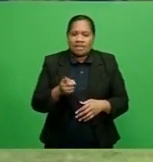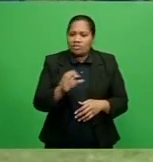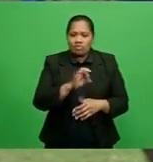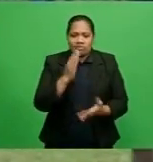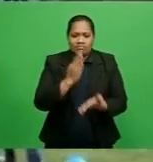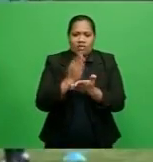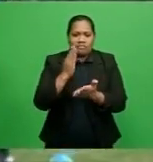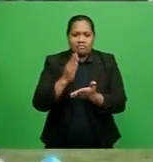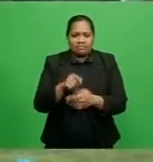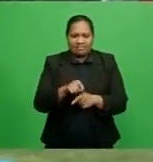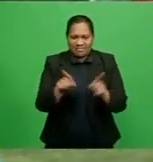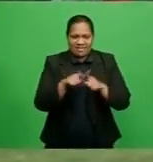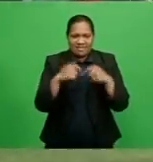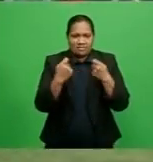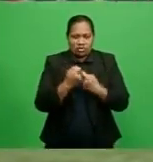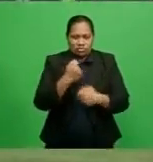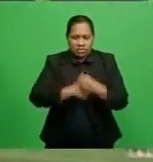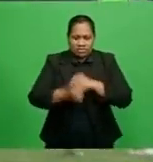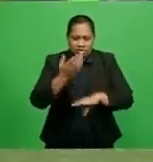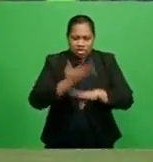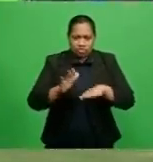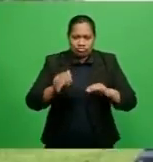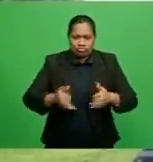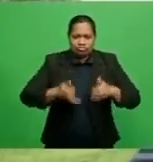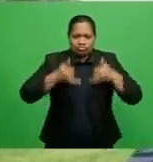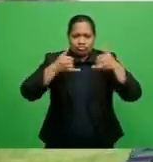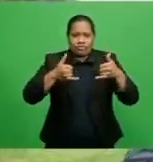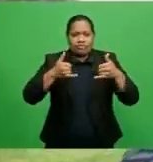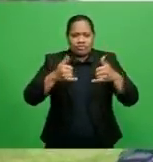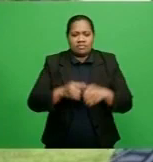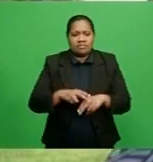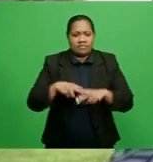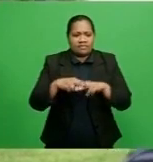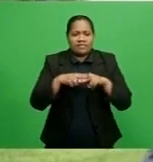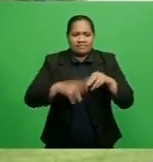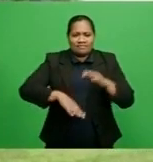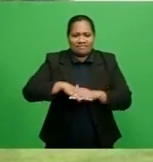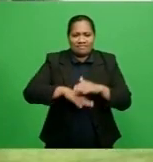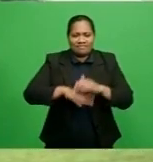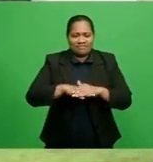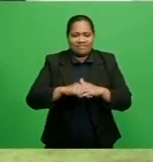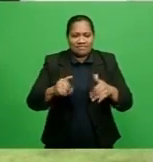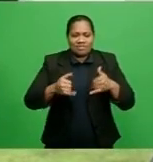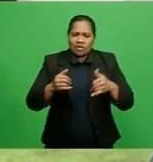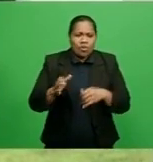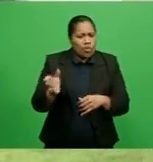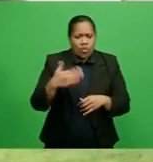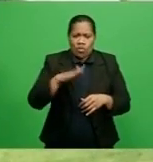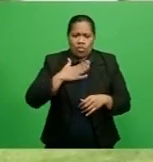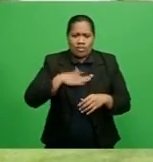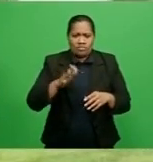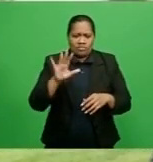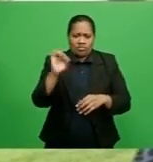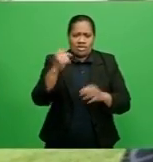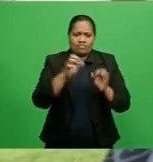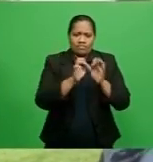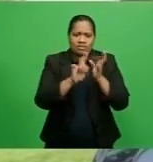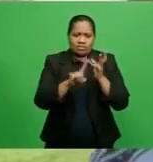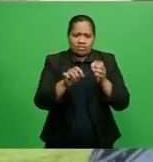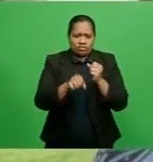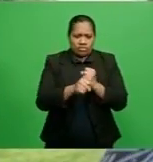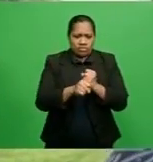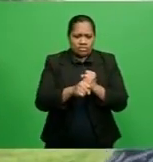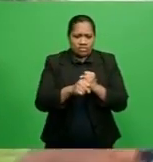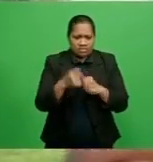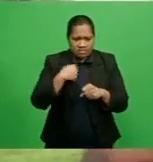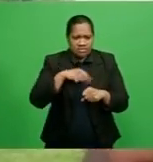quest to become the new champion of Fiji's prestigious football title. So, you know, everybody wants to win the BOG, and we Suva, we've been trying